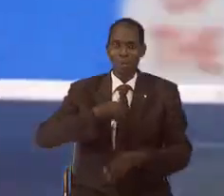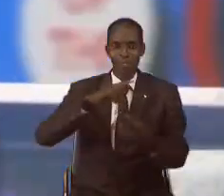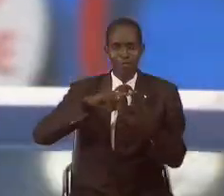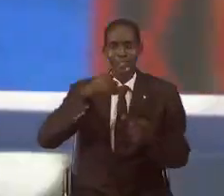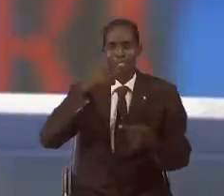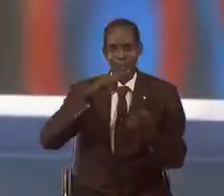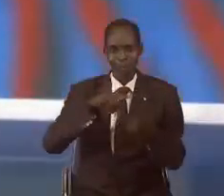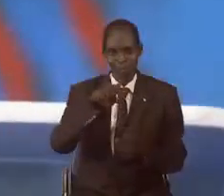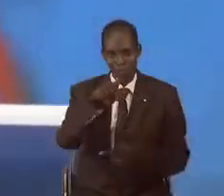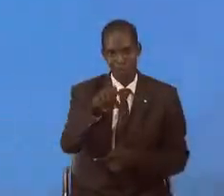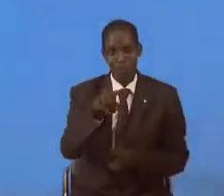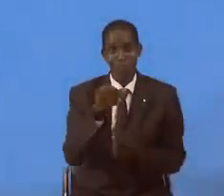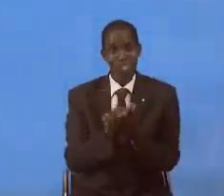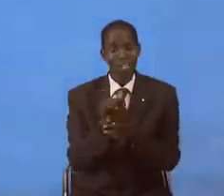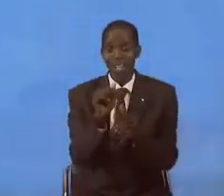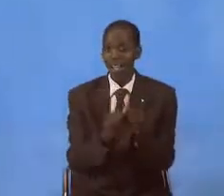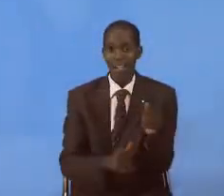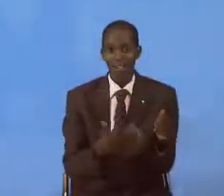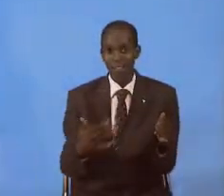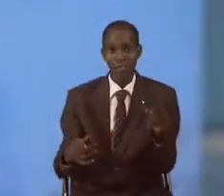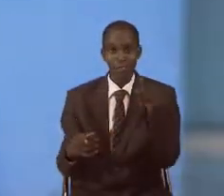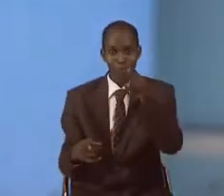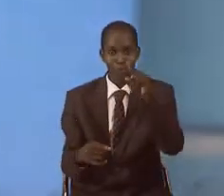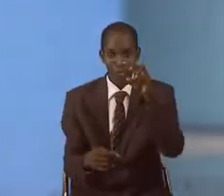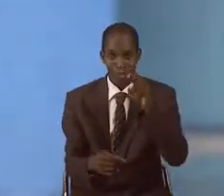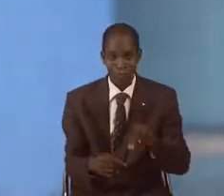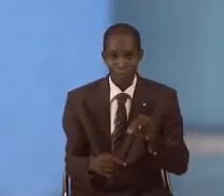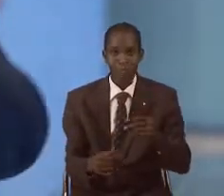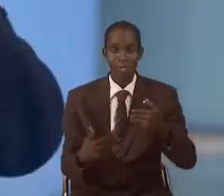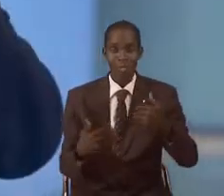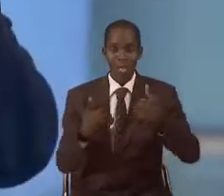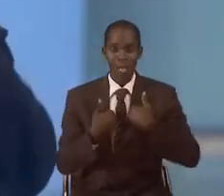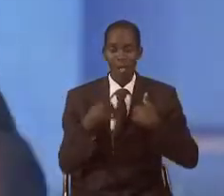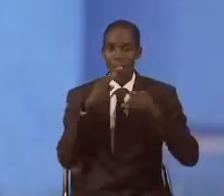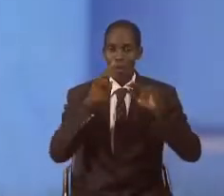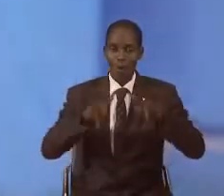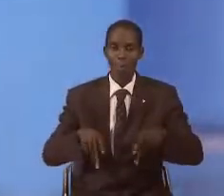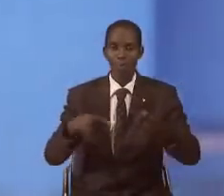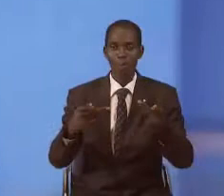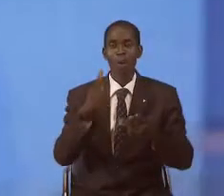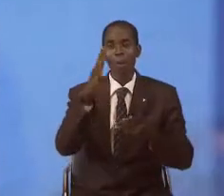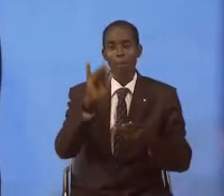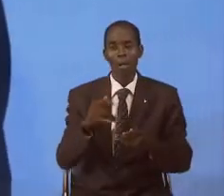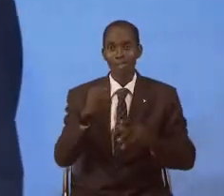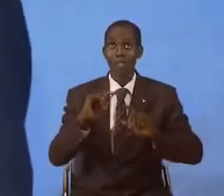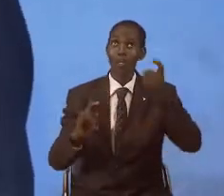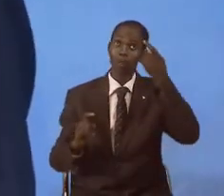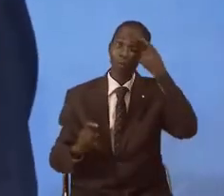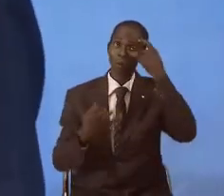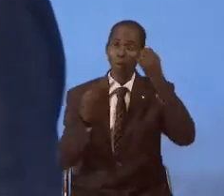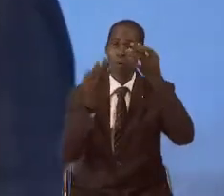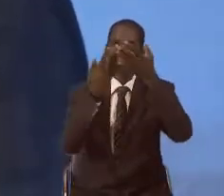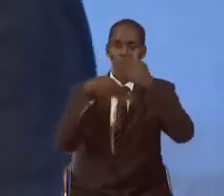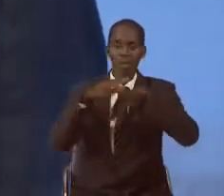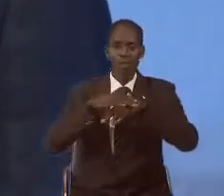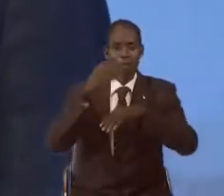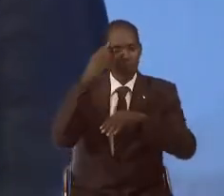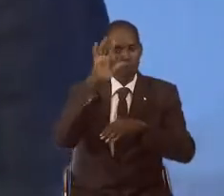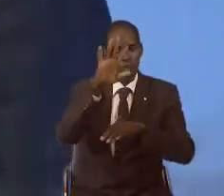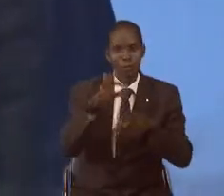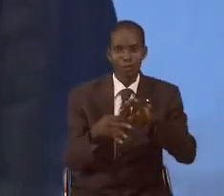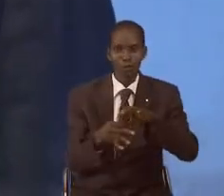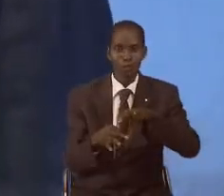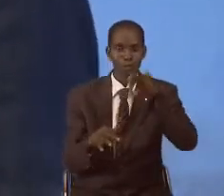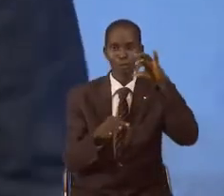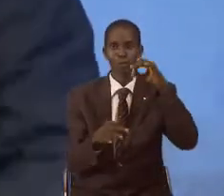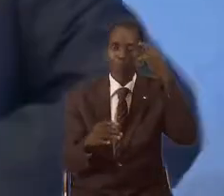The government of heaven has sent me to tell you that everything you need has been provided by the government